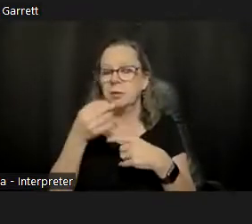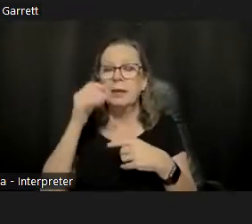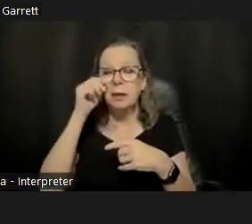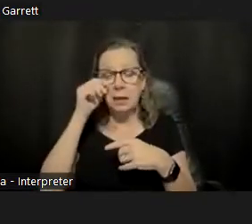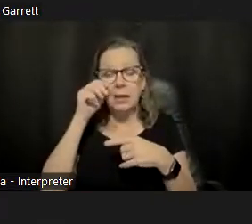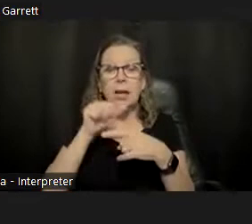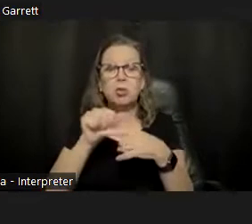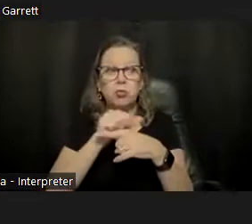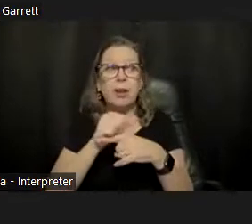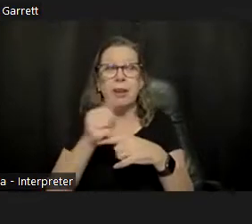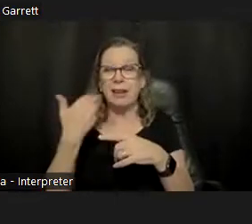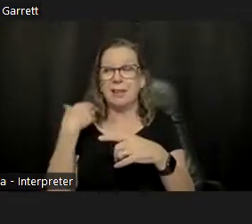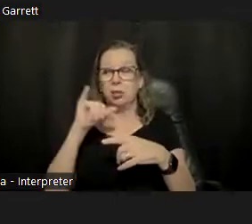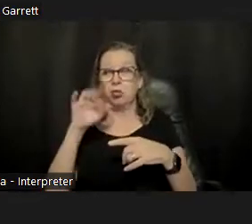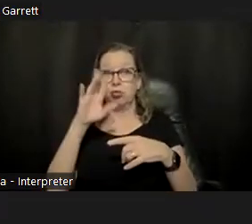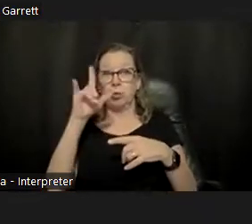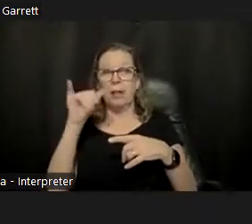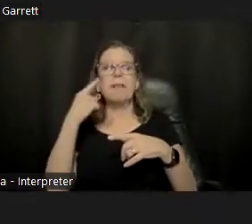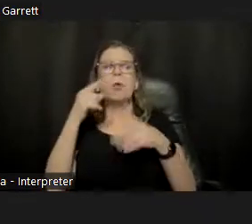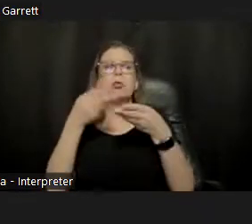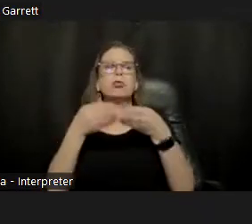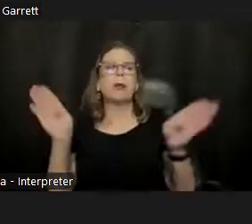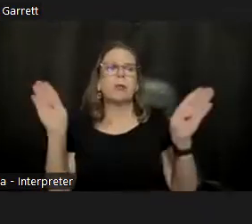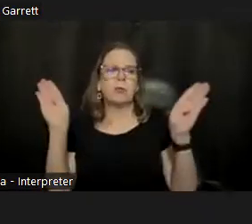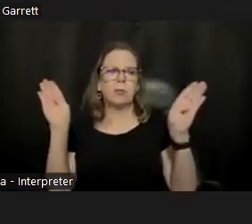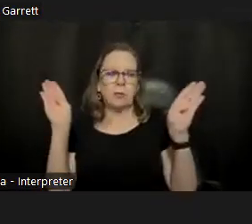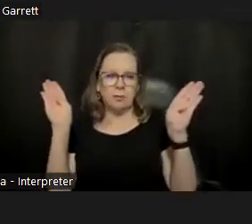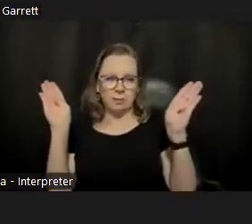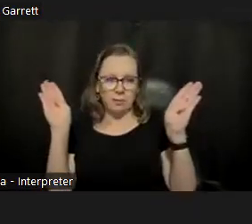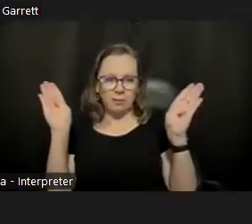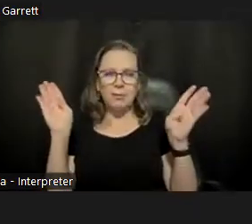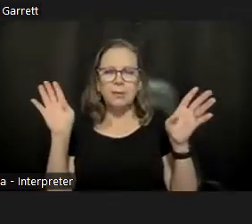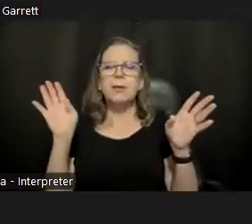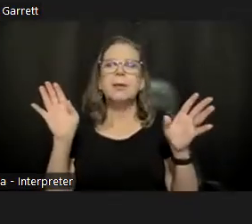The training that we had in July was for the general